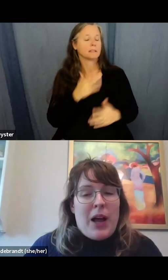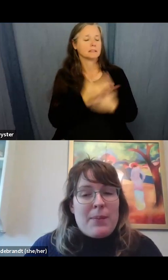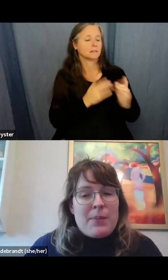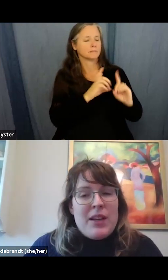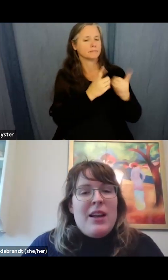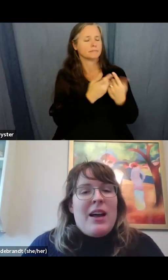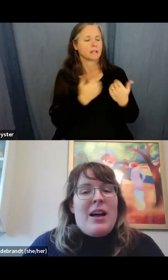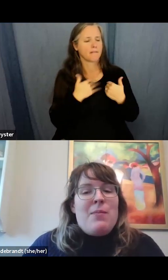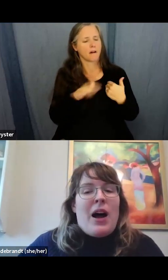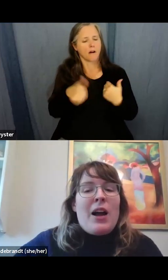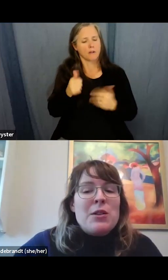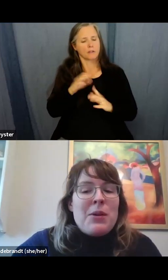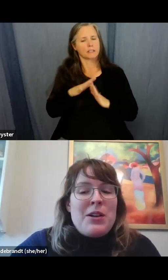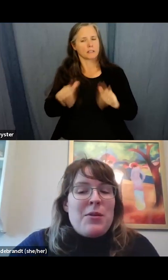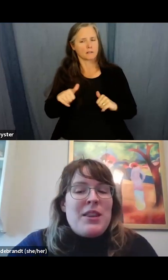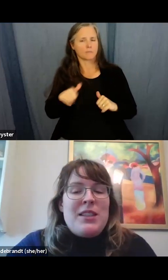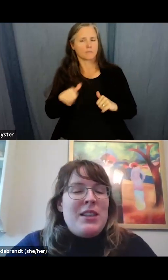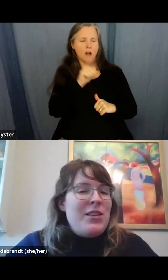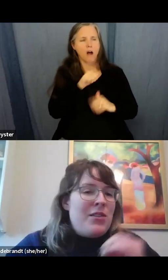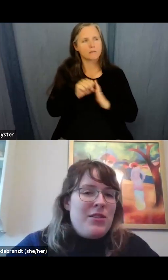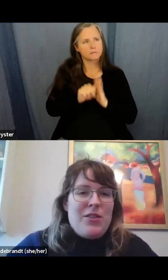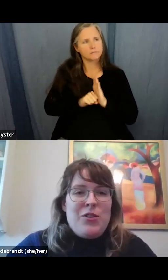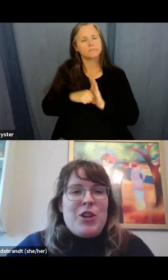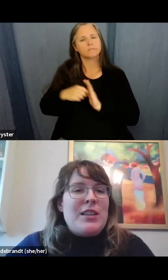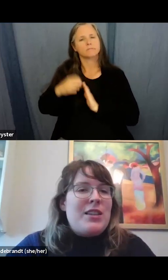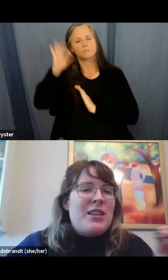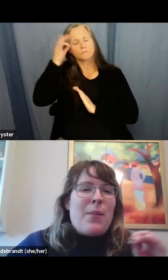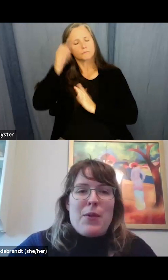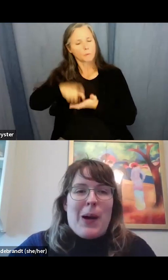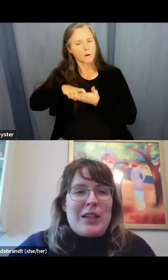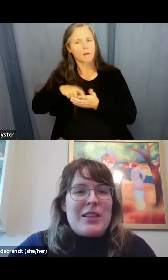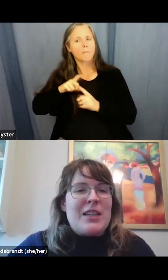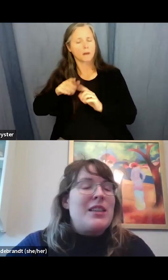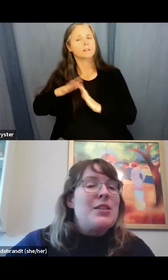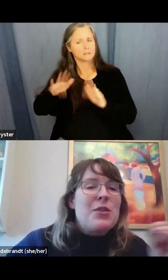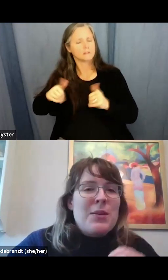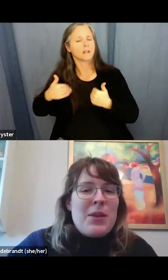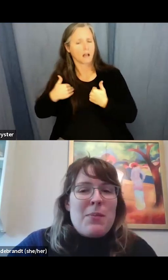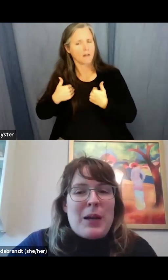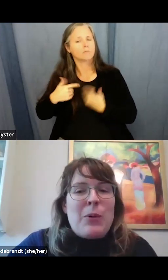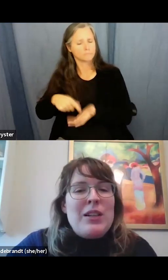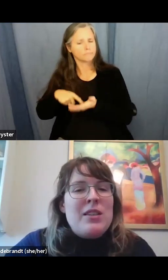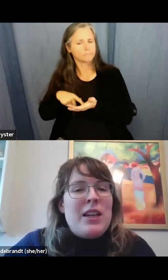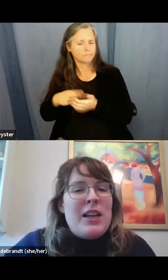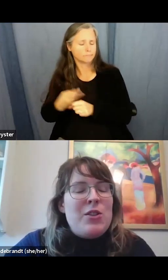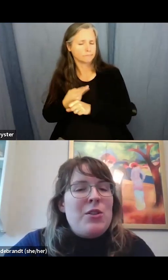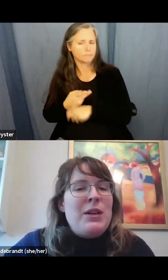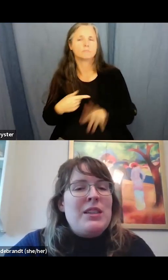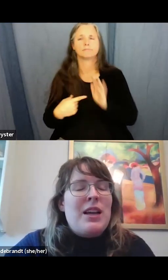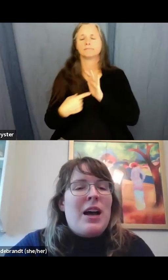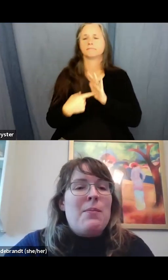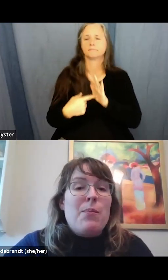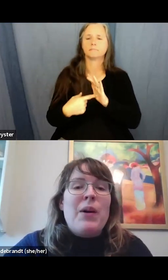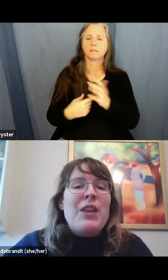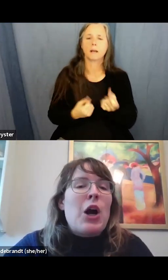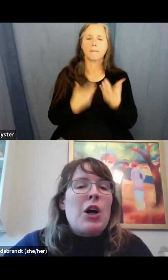still apply. I also want to note that this is just some of the policies. These are some of the big ones that hit